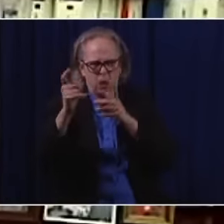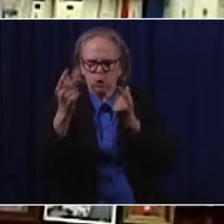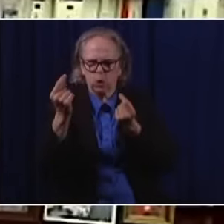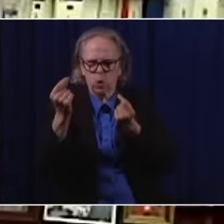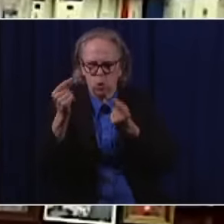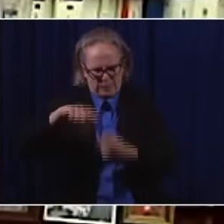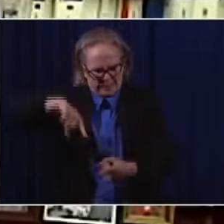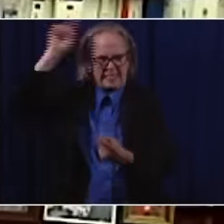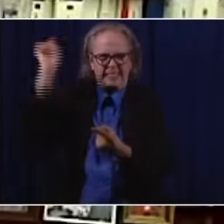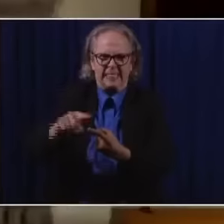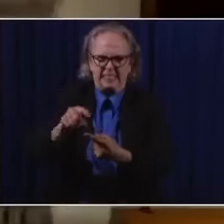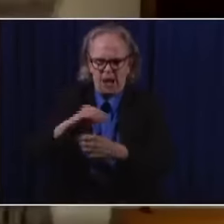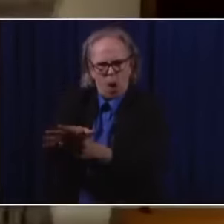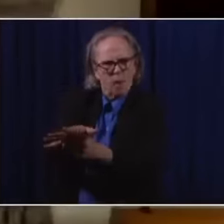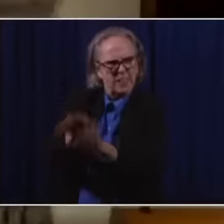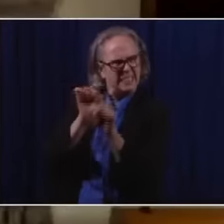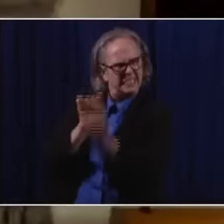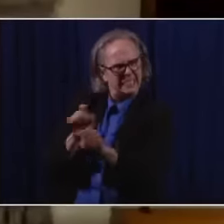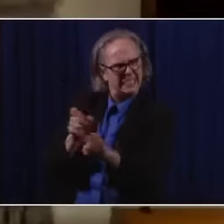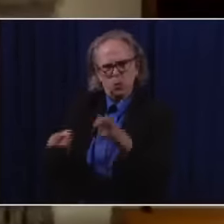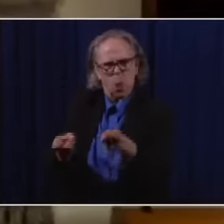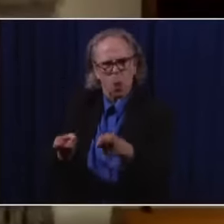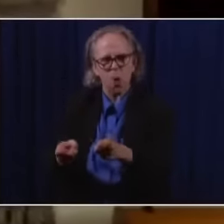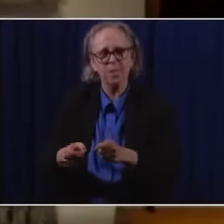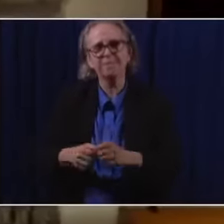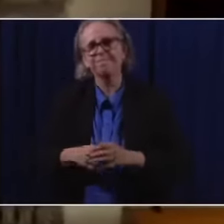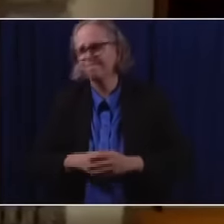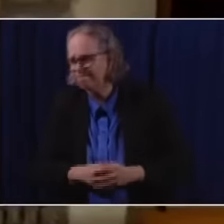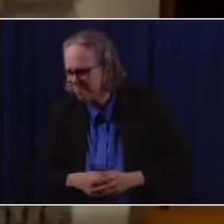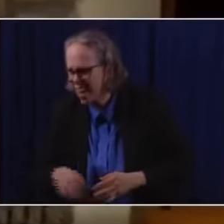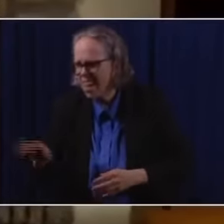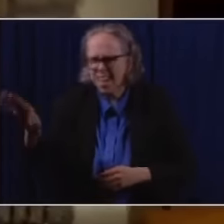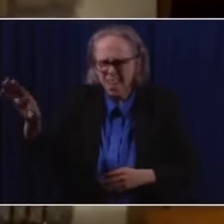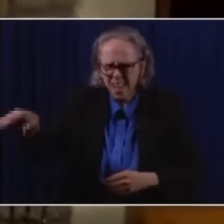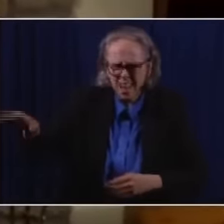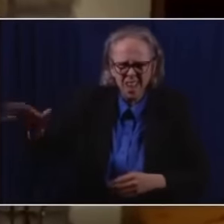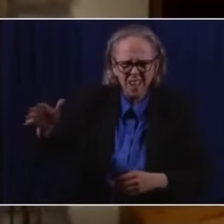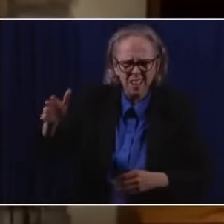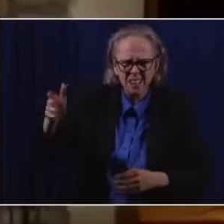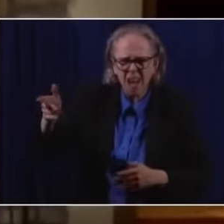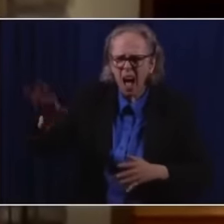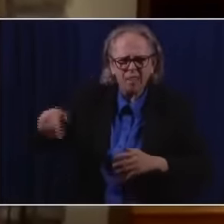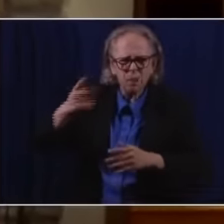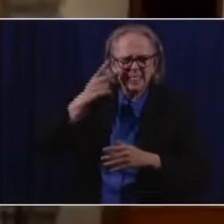few weeks. Well, I know you've seen the chart. I don't know if you can see this one, but for our viewers,